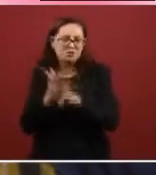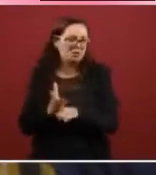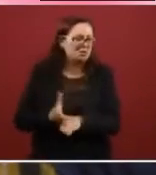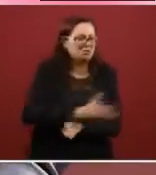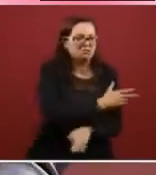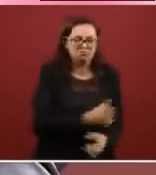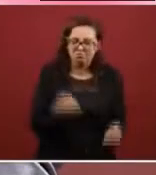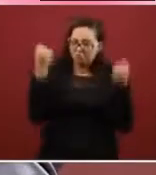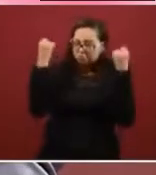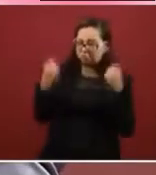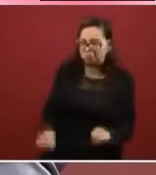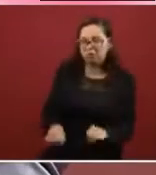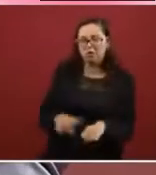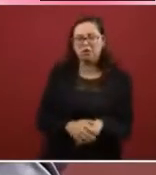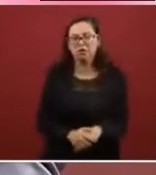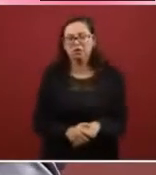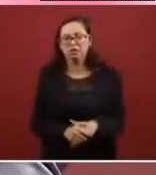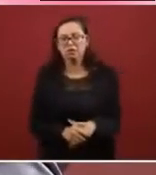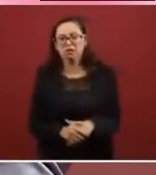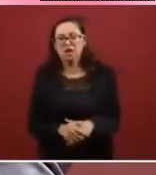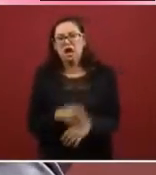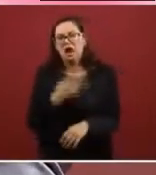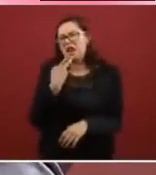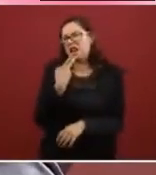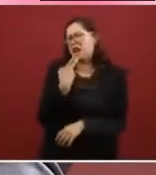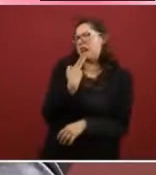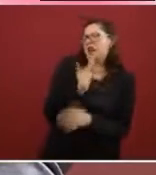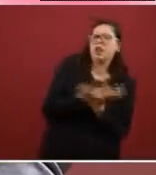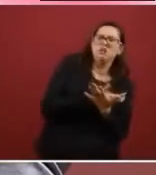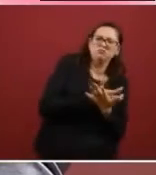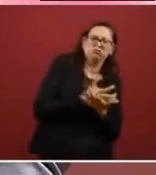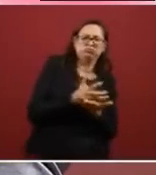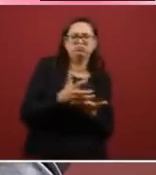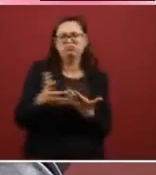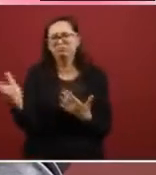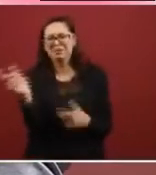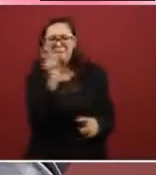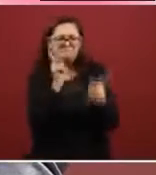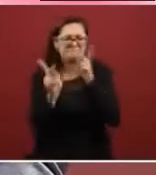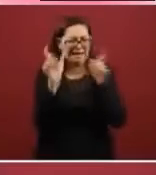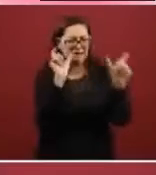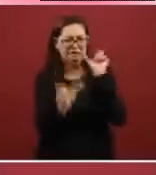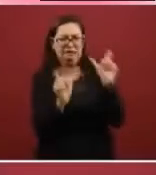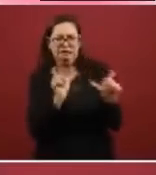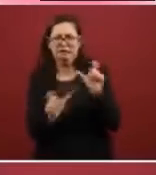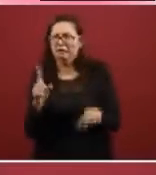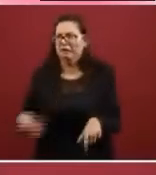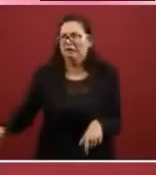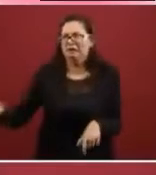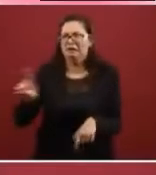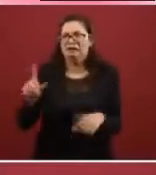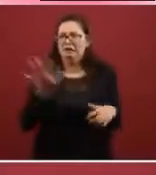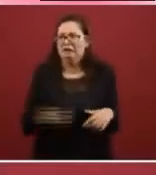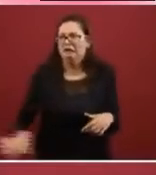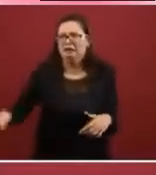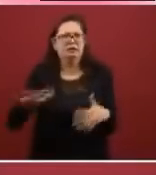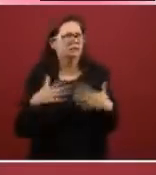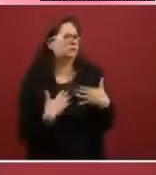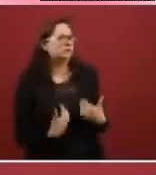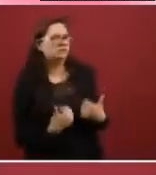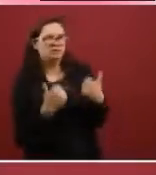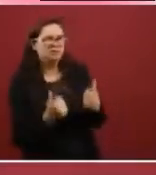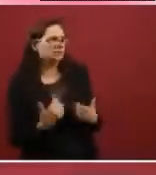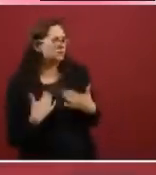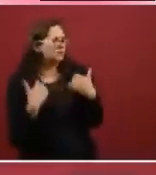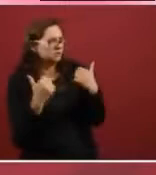that they imposed on us, tecnocrática, this technocrat insurgents, to go back